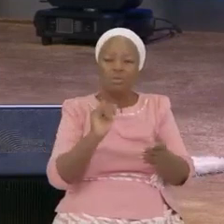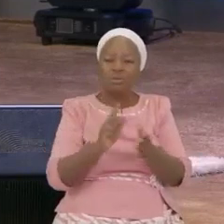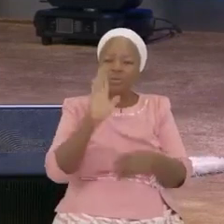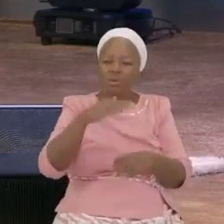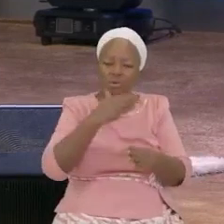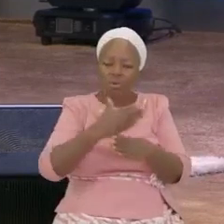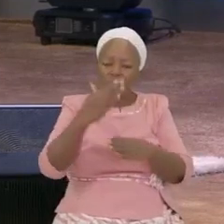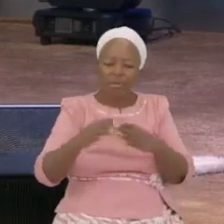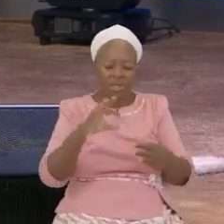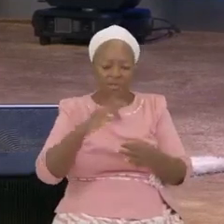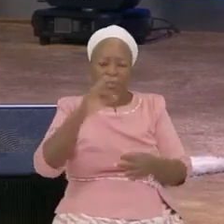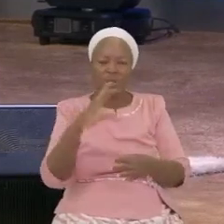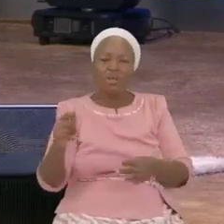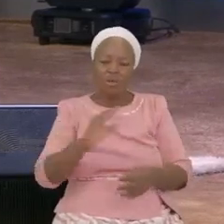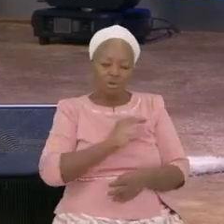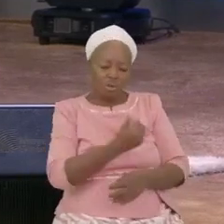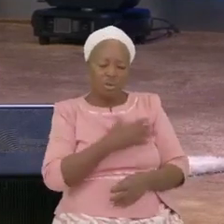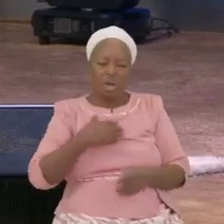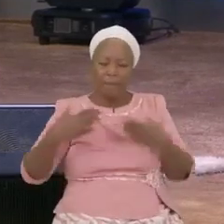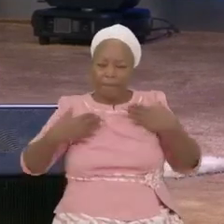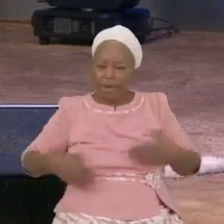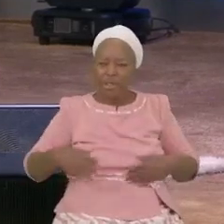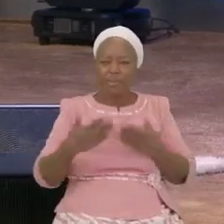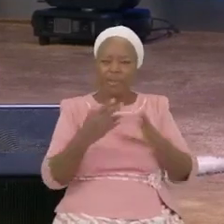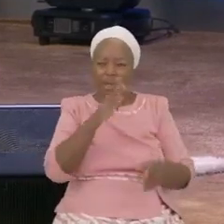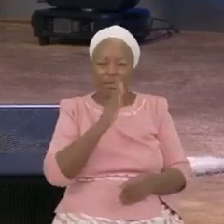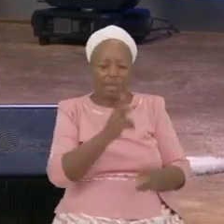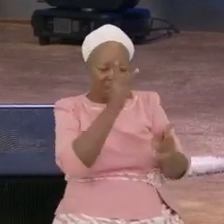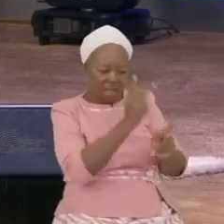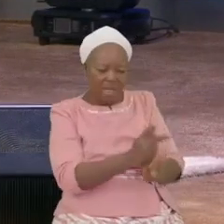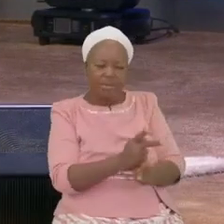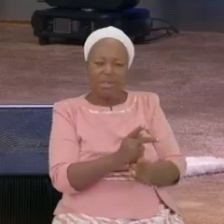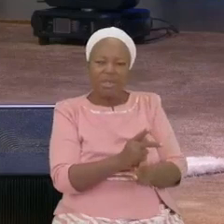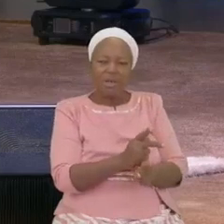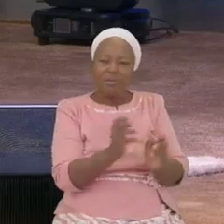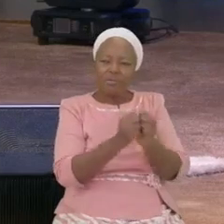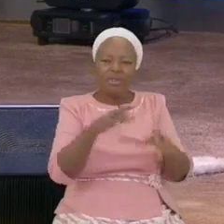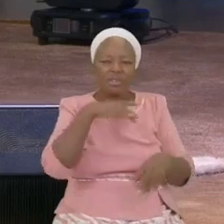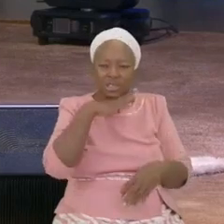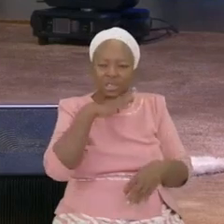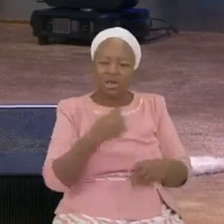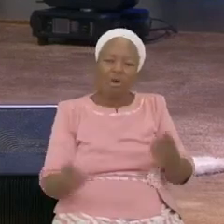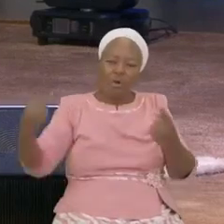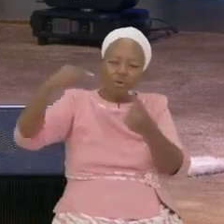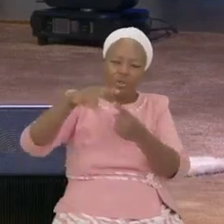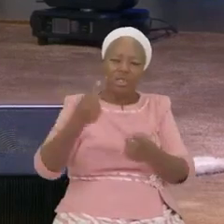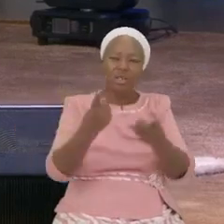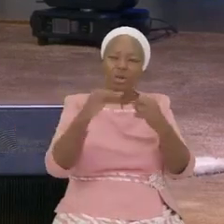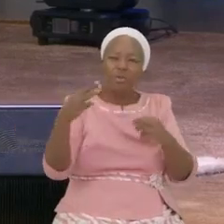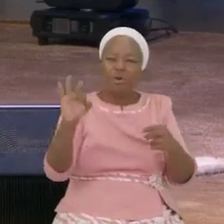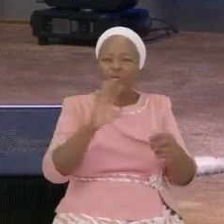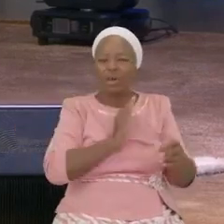and soul and body be preserved blameless unto the coming of our